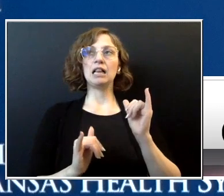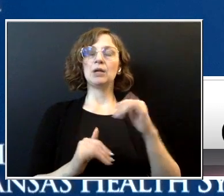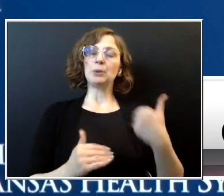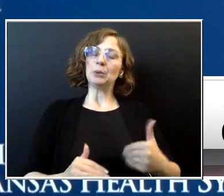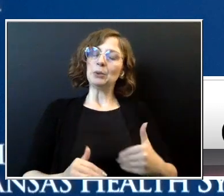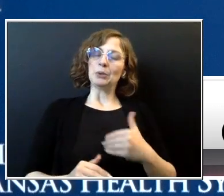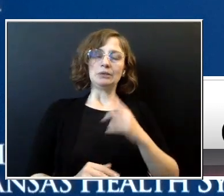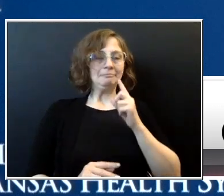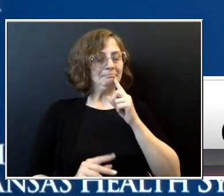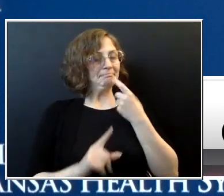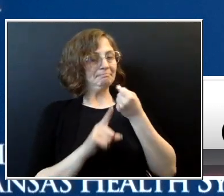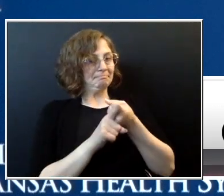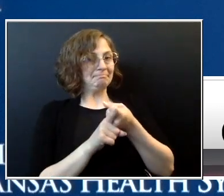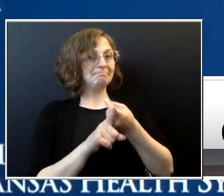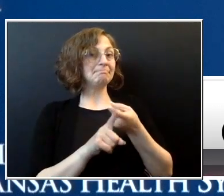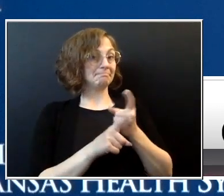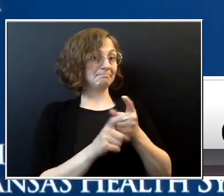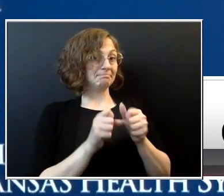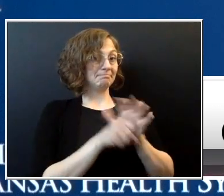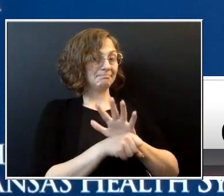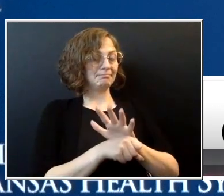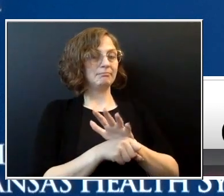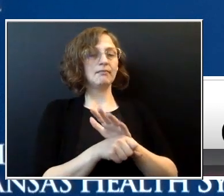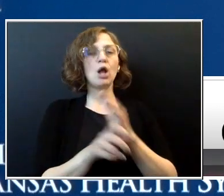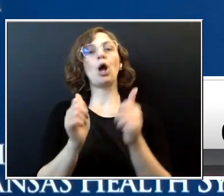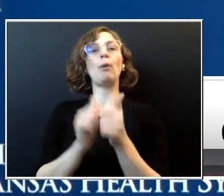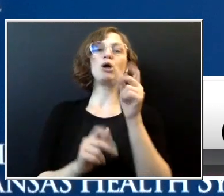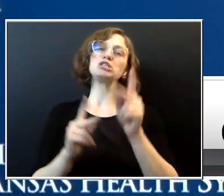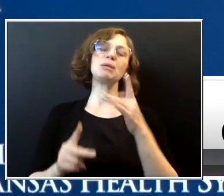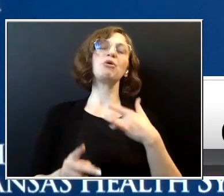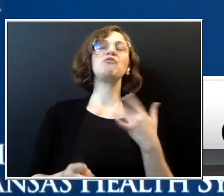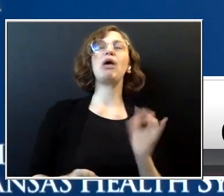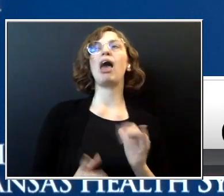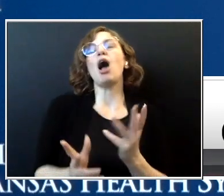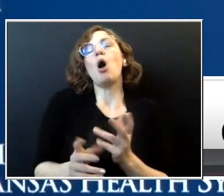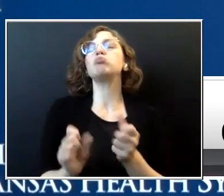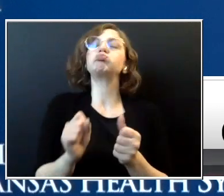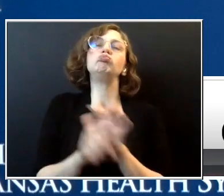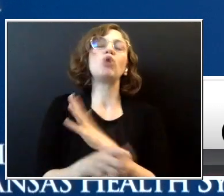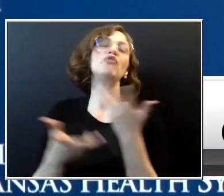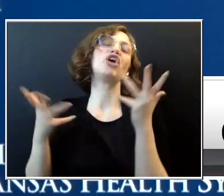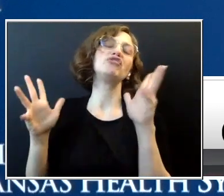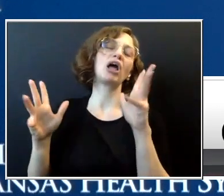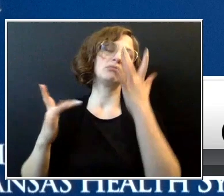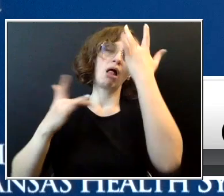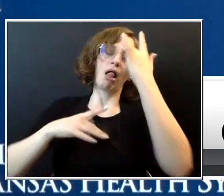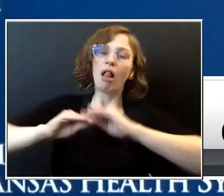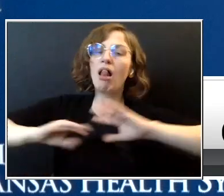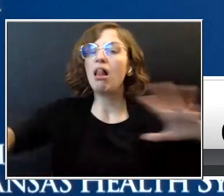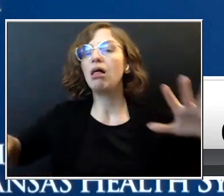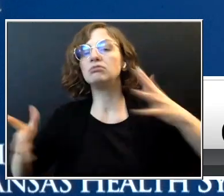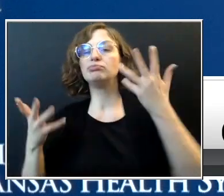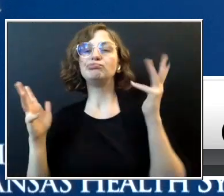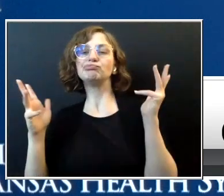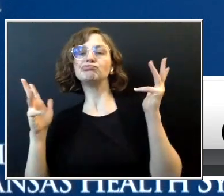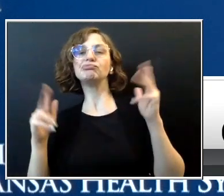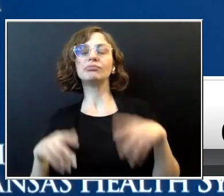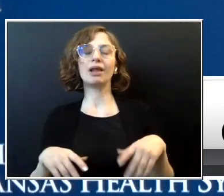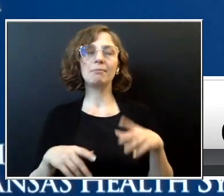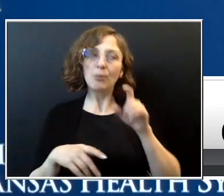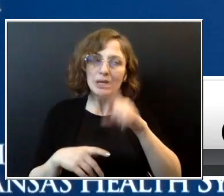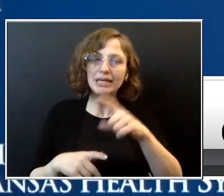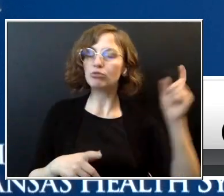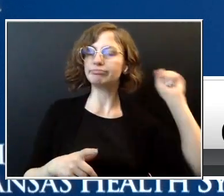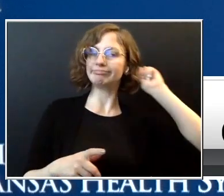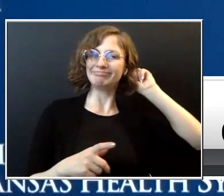for most people, the pandemic is over, but we have to be sensitive to other people who, could suffer severe illness. Right now,